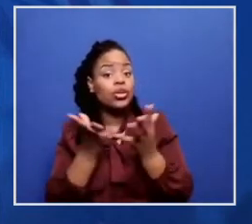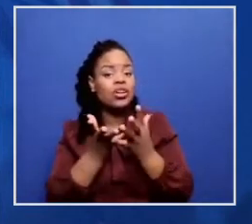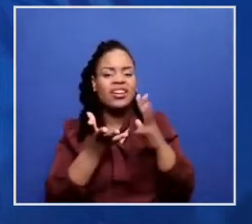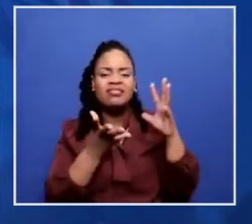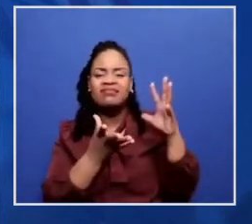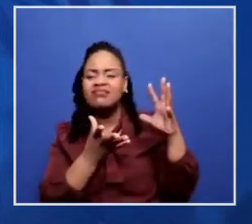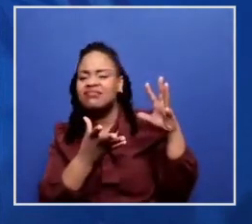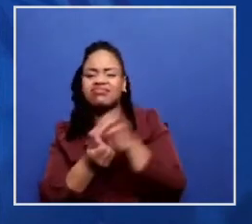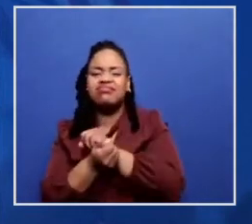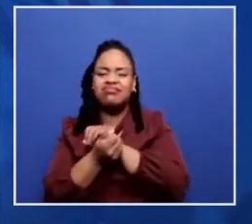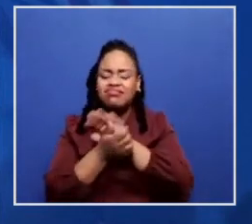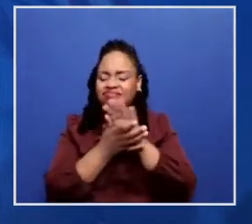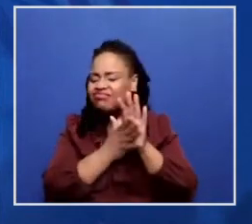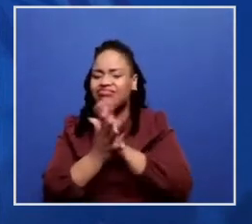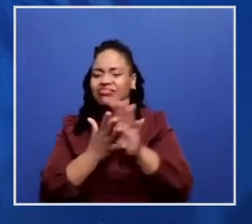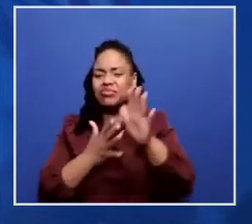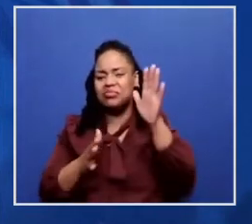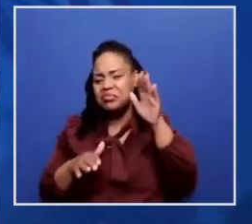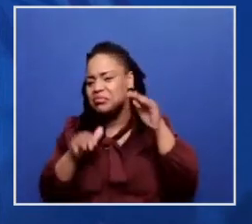yeah.